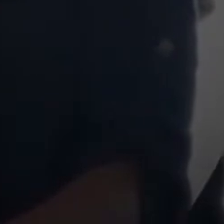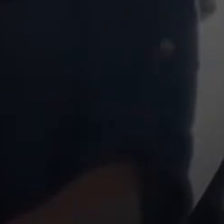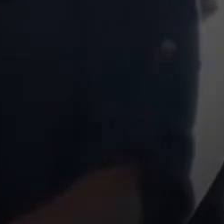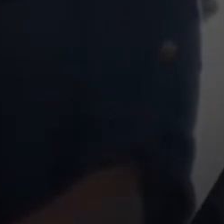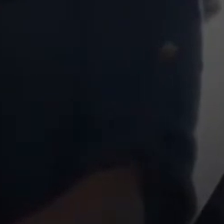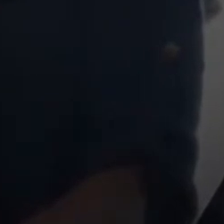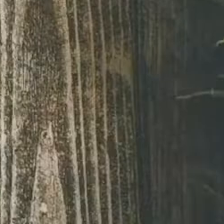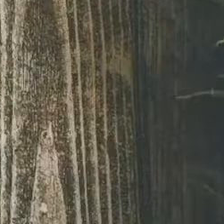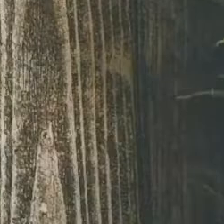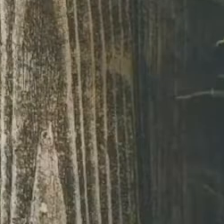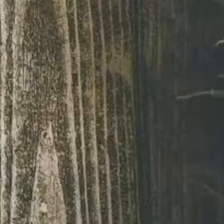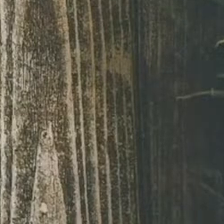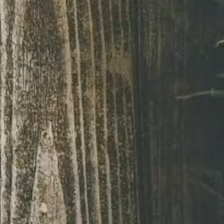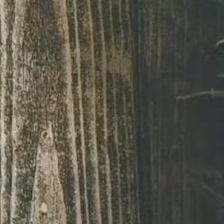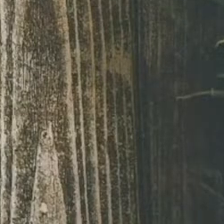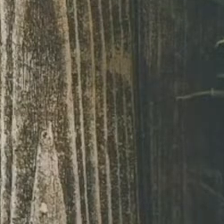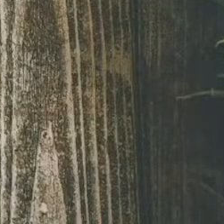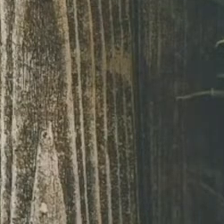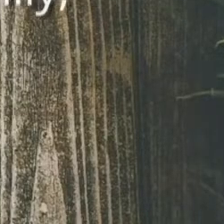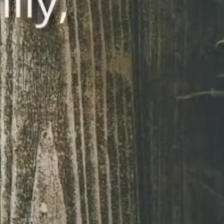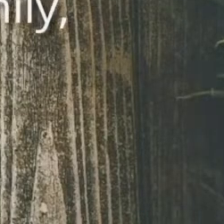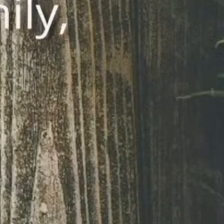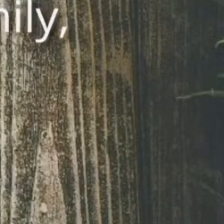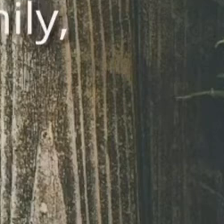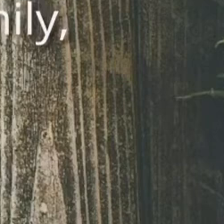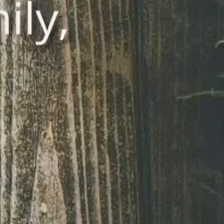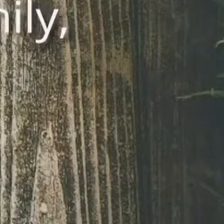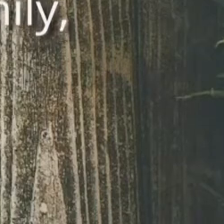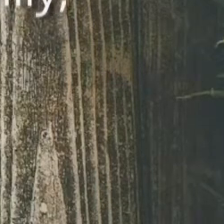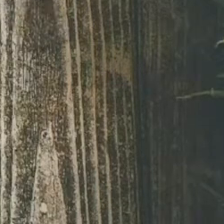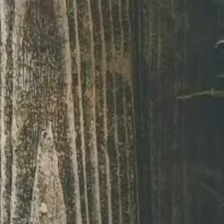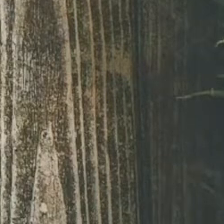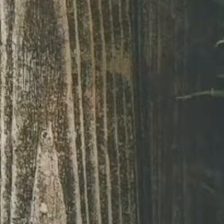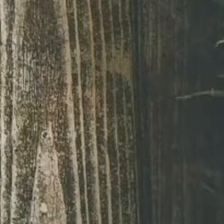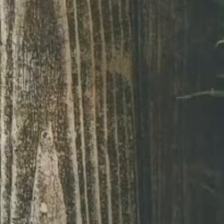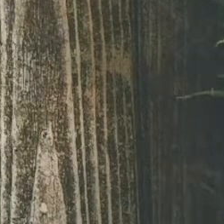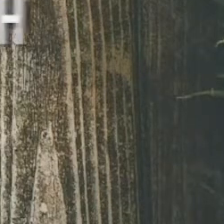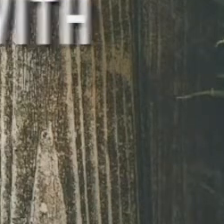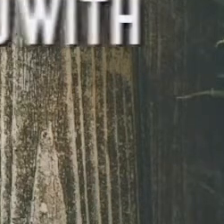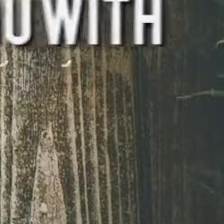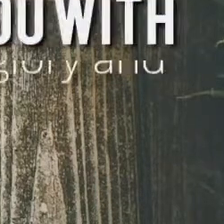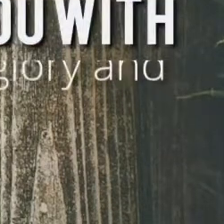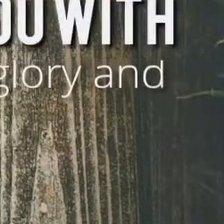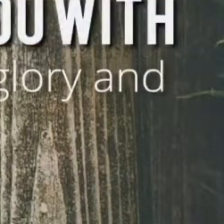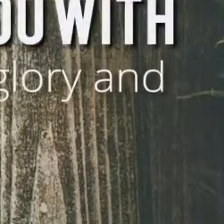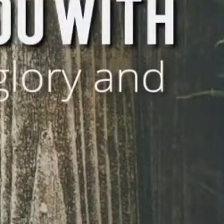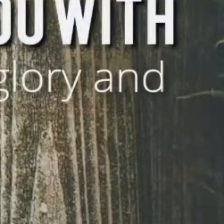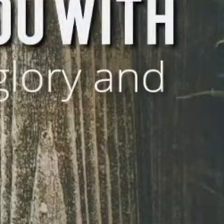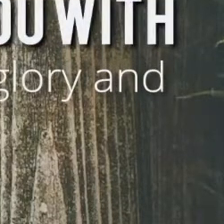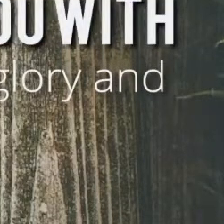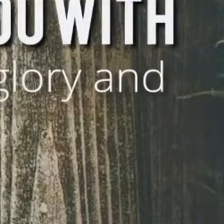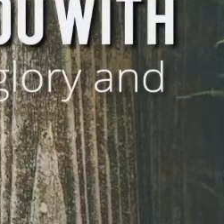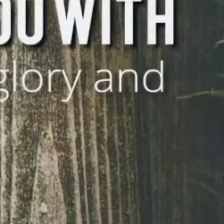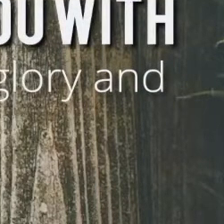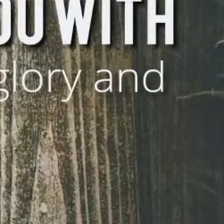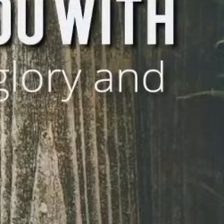you have done to me." May God continue to bless you and your family, and may He shower you with the richest